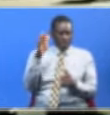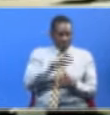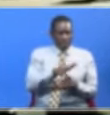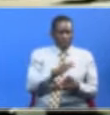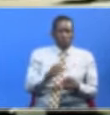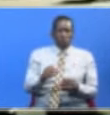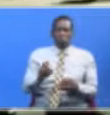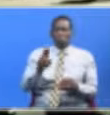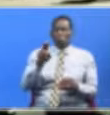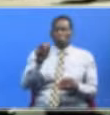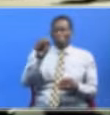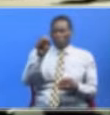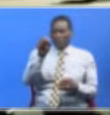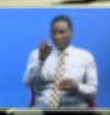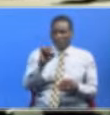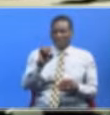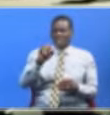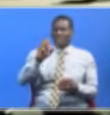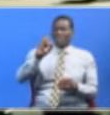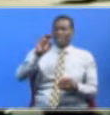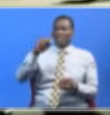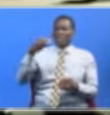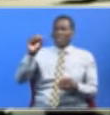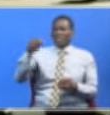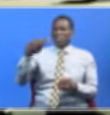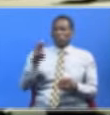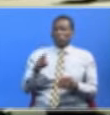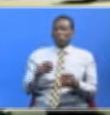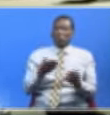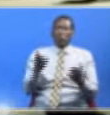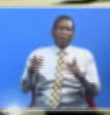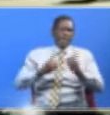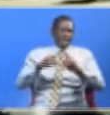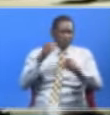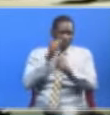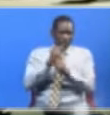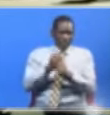Uasin Gishu, where he was not able to undertake his last